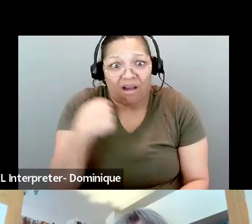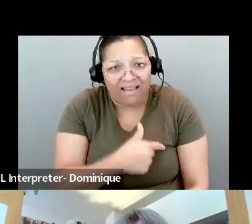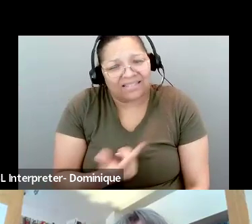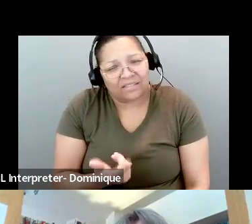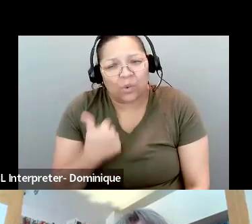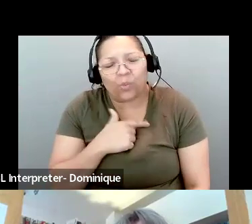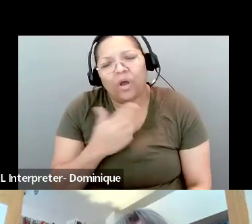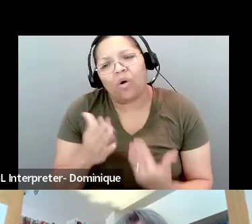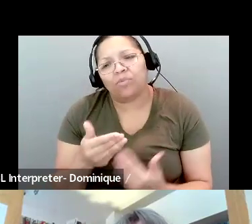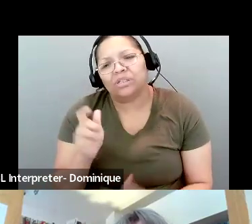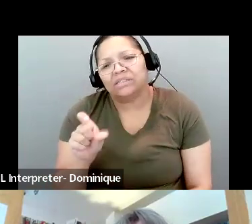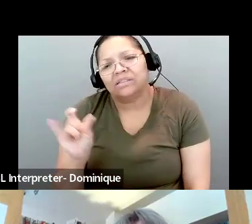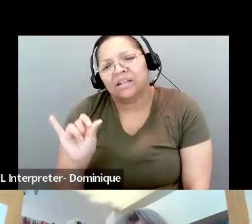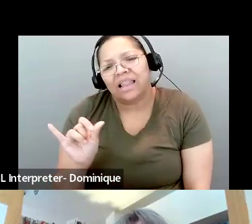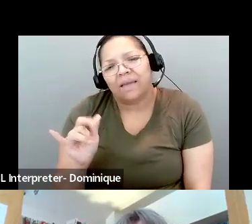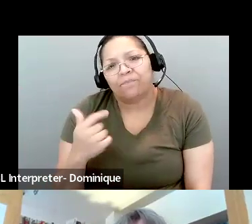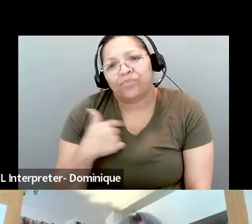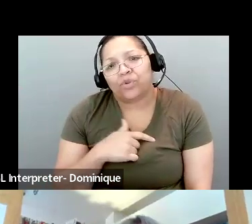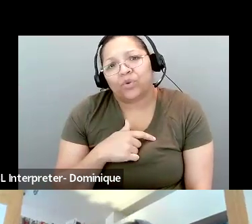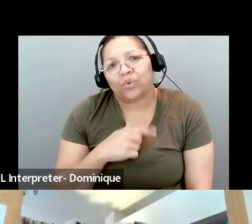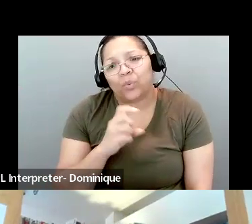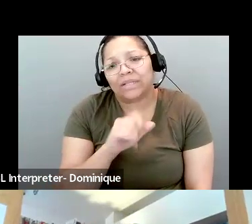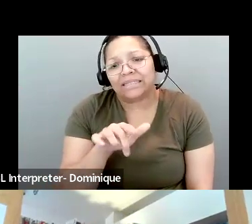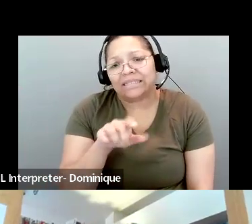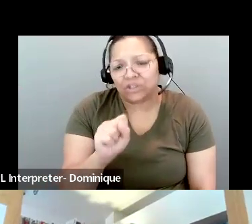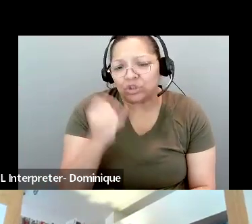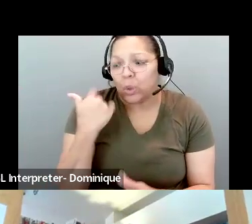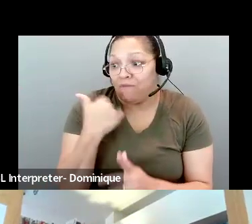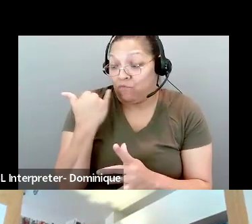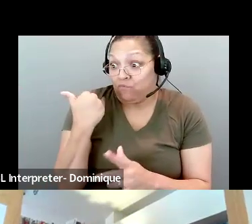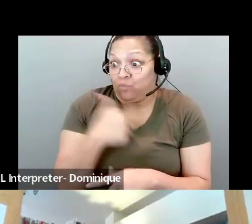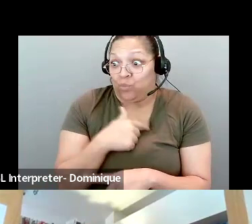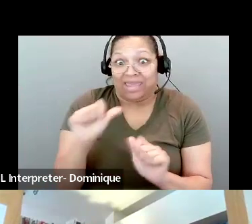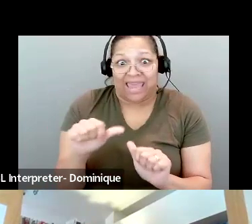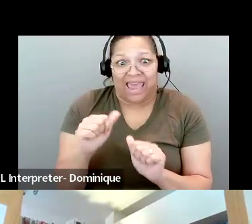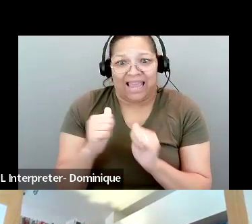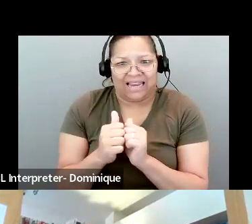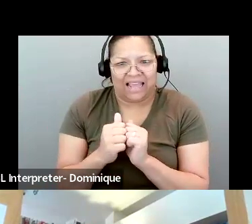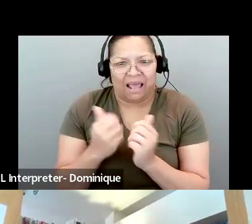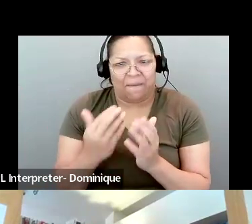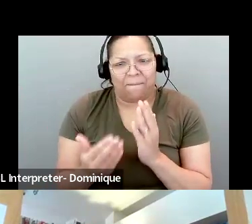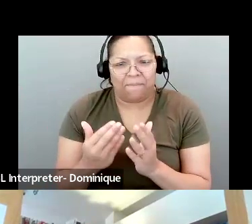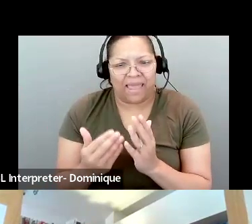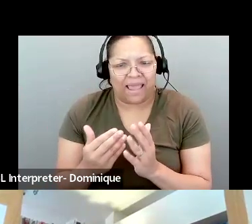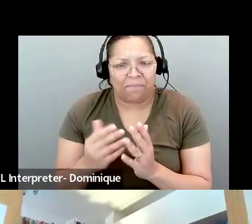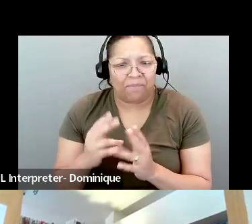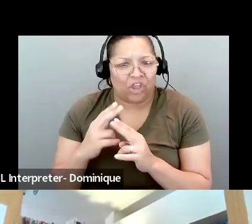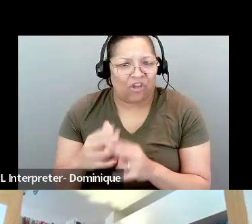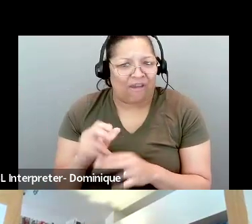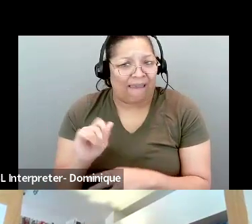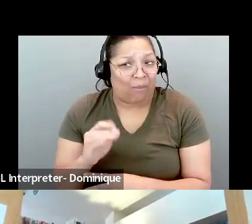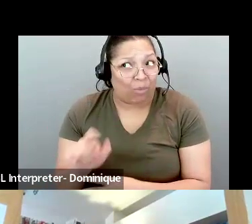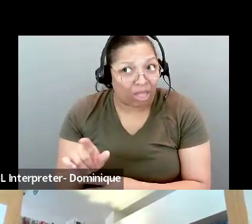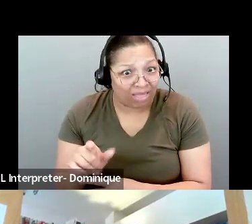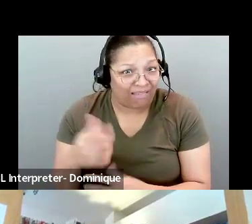need, like, where sills and silks can get together. I don't know, it might be called April. And